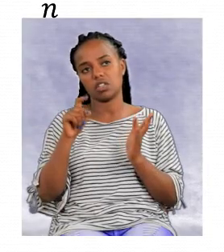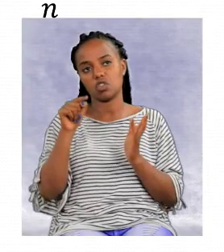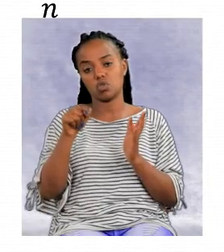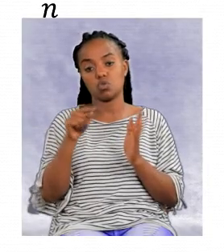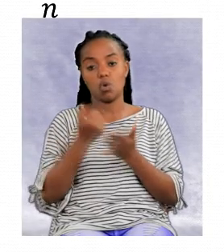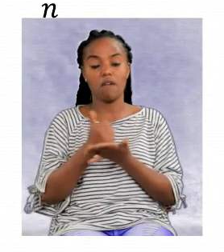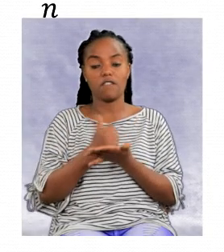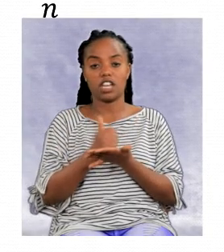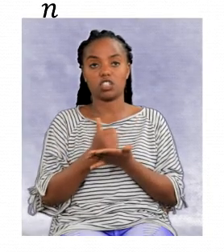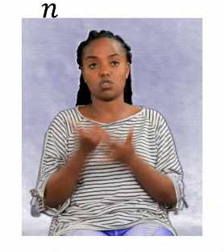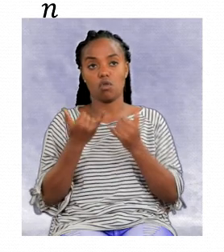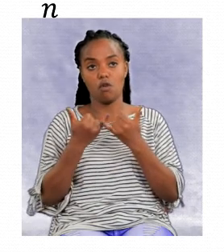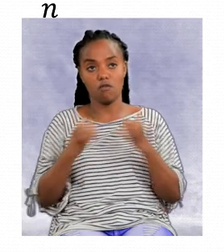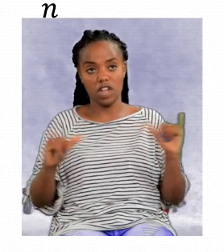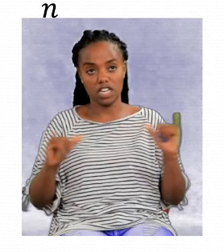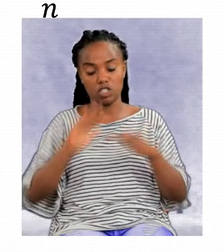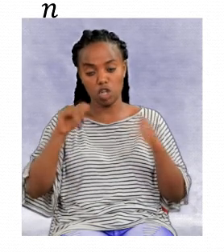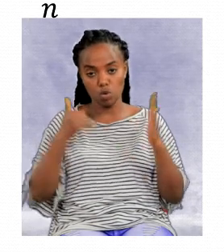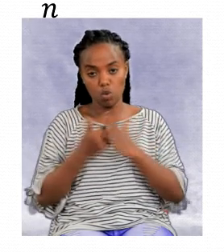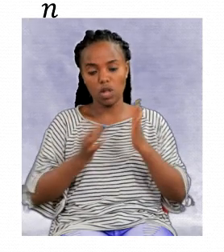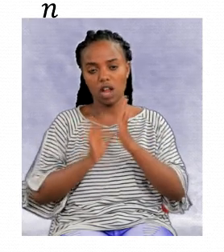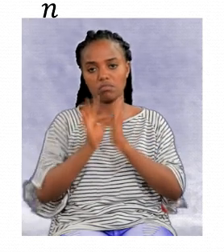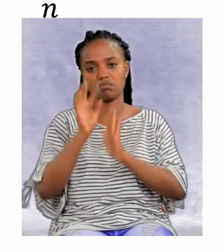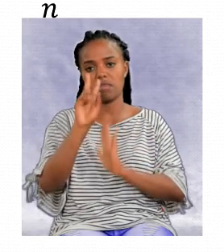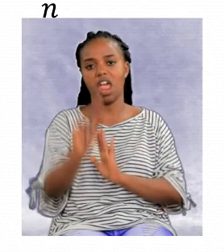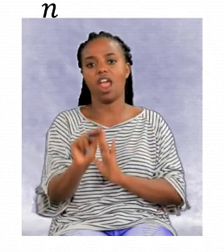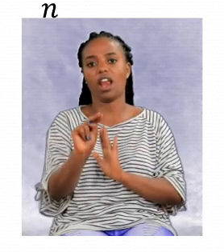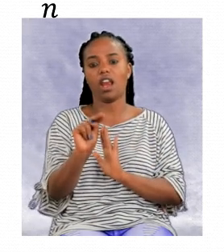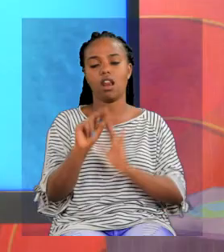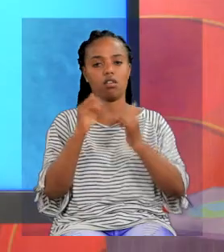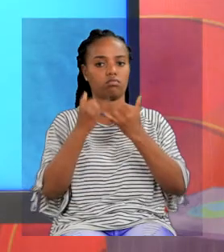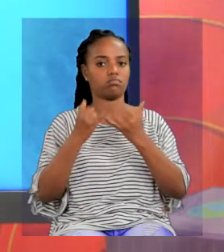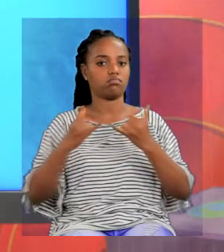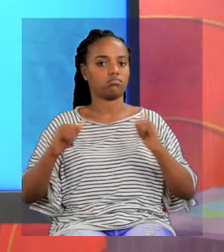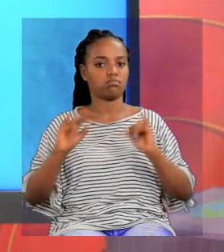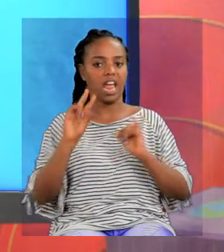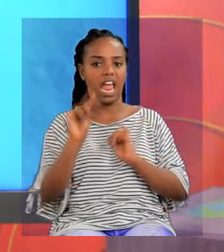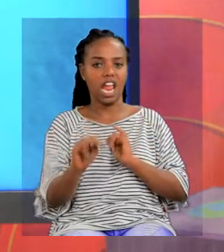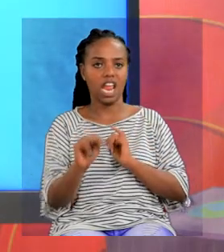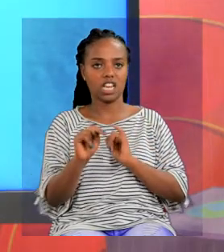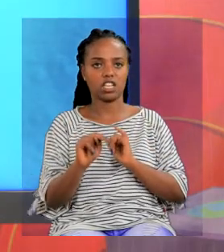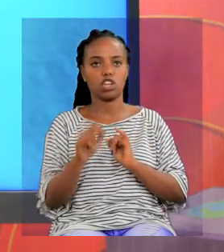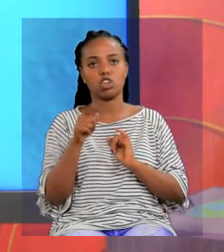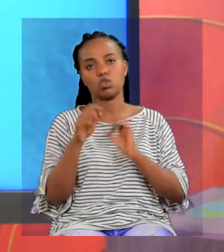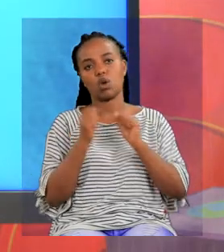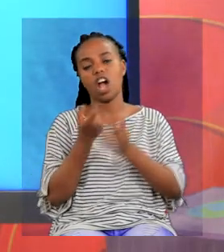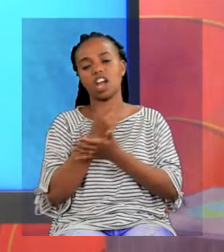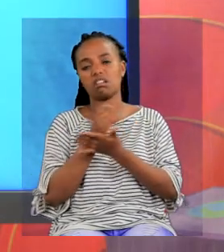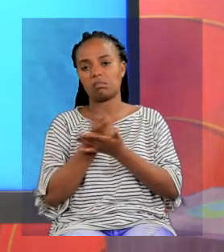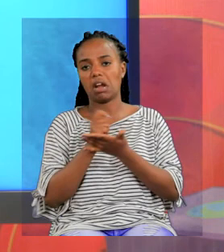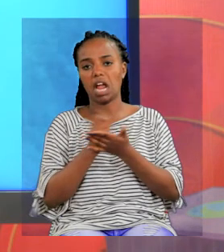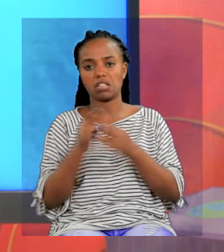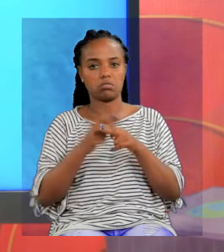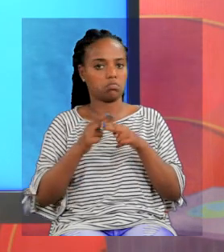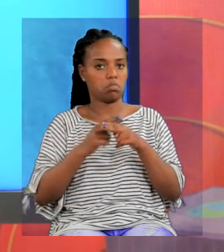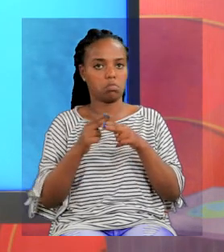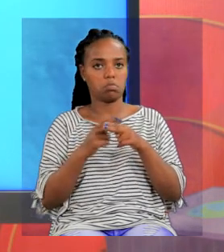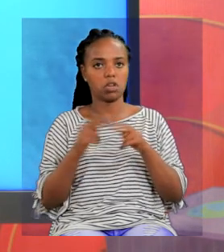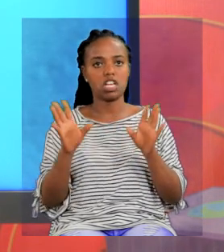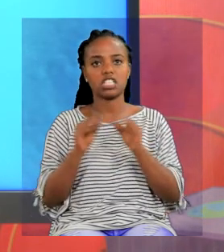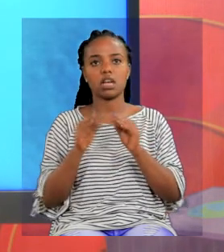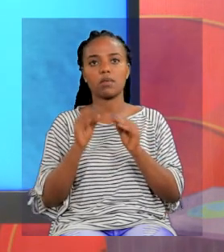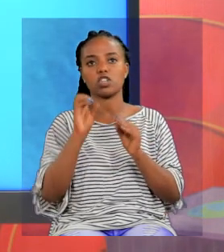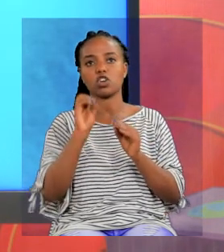have to average this one over the total set of data is n over n. So you can write this in this form. Simply it is the summation